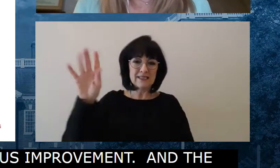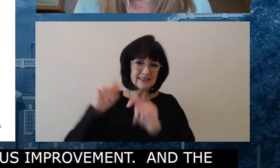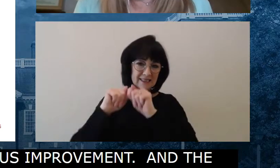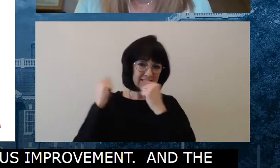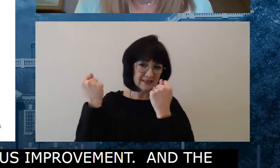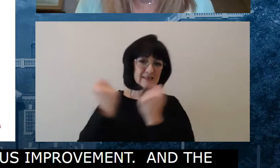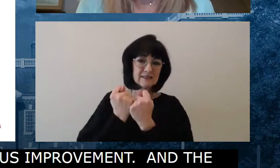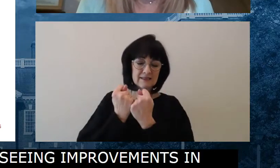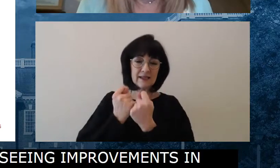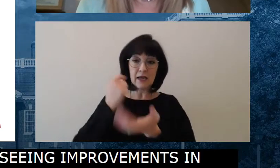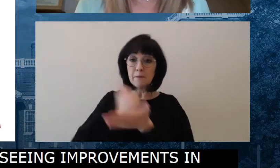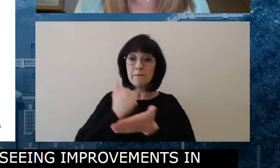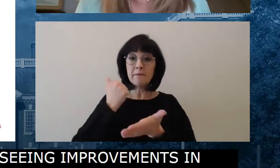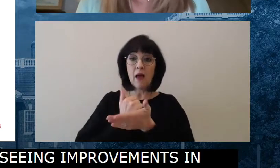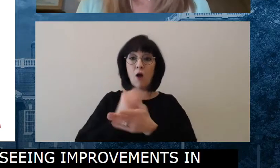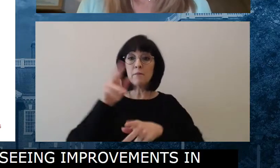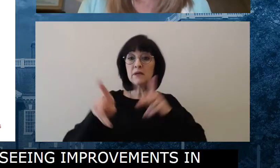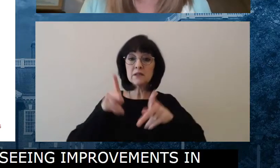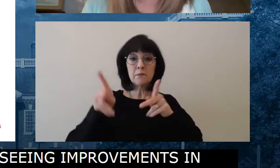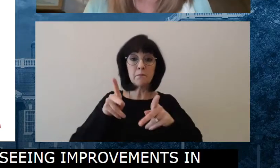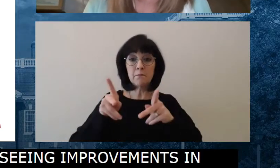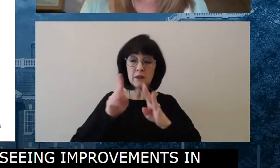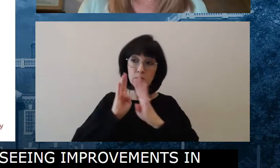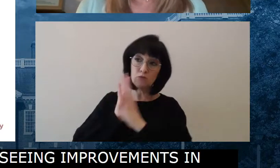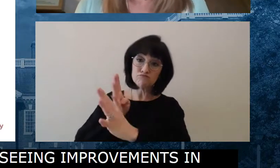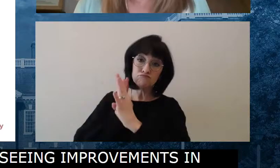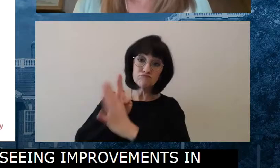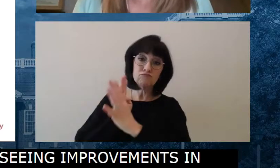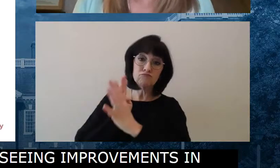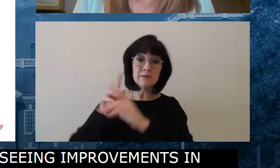getting people tested, which is so important.